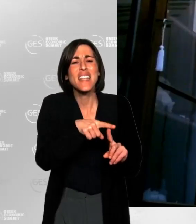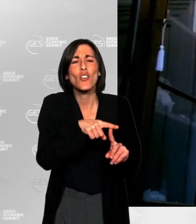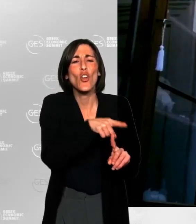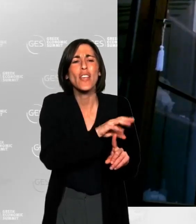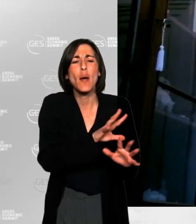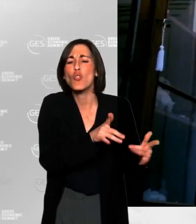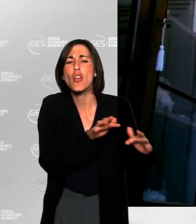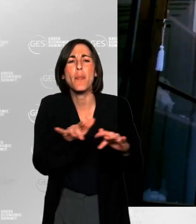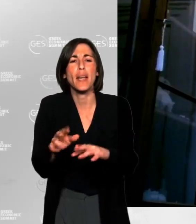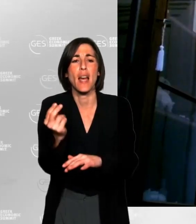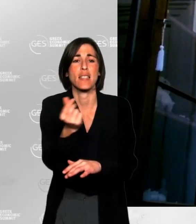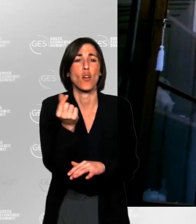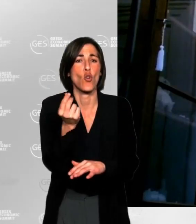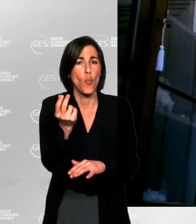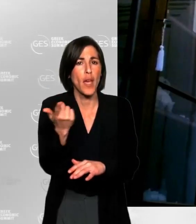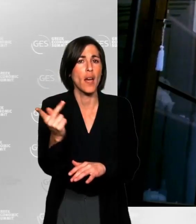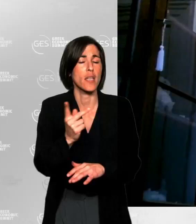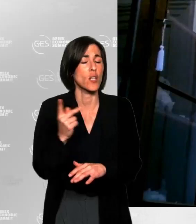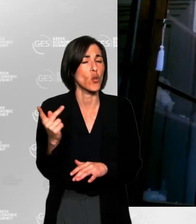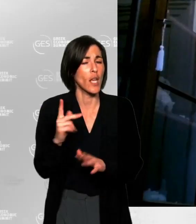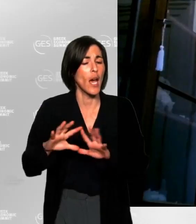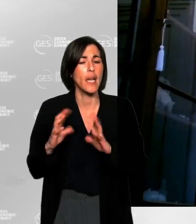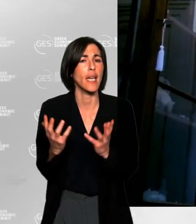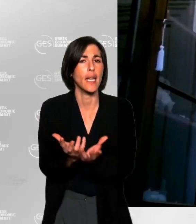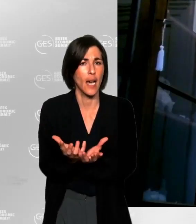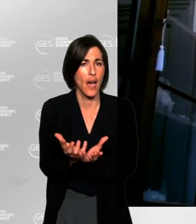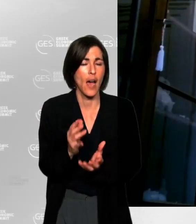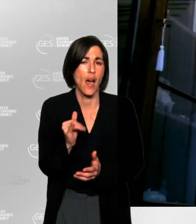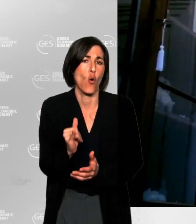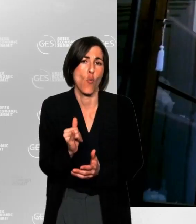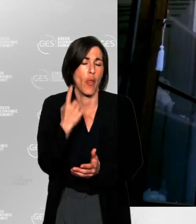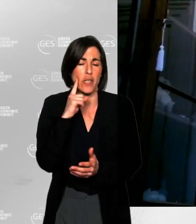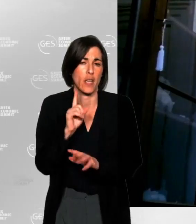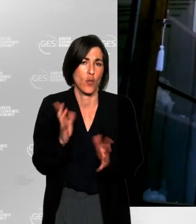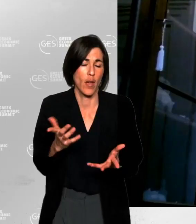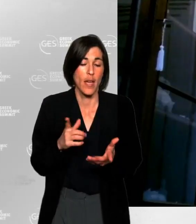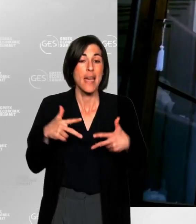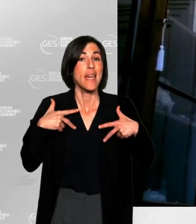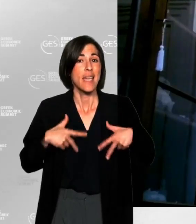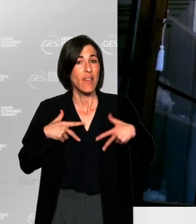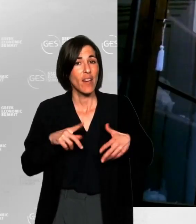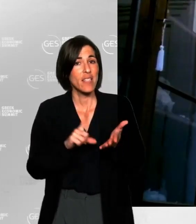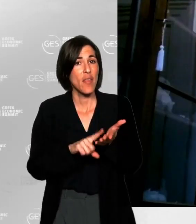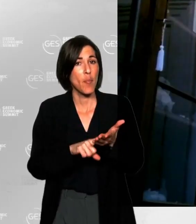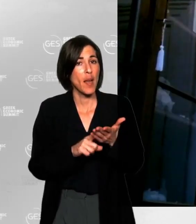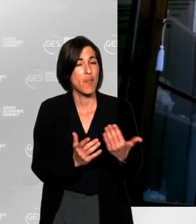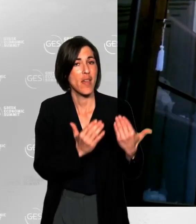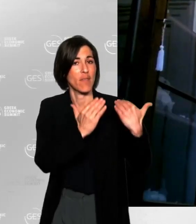society as a whole, the government will have to take on a bigger role in regulating the new